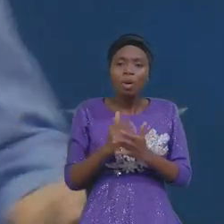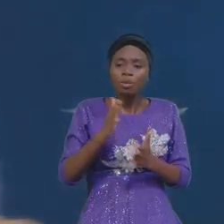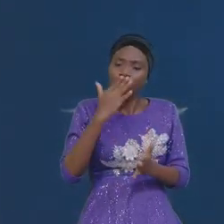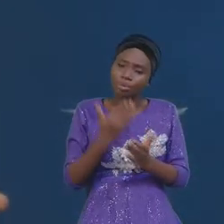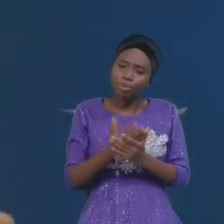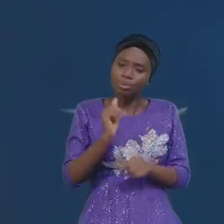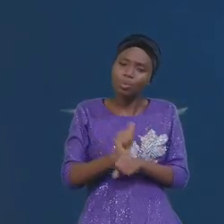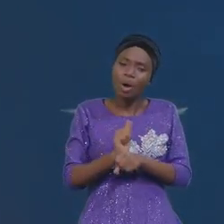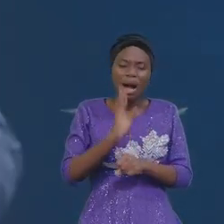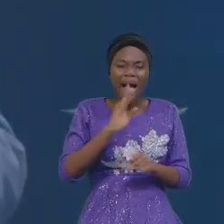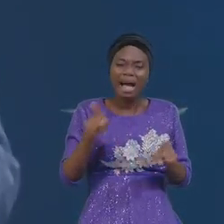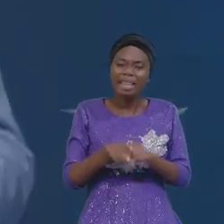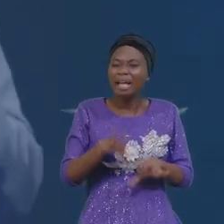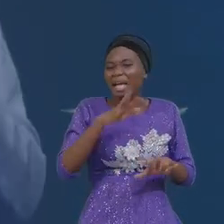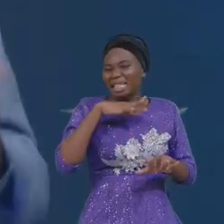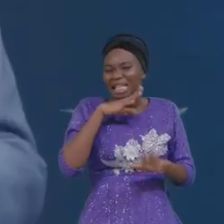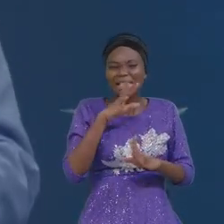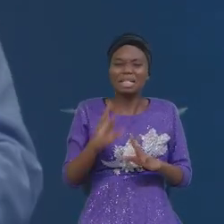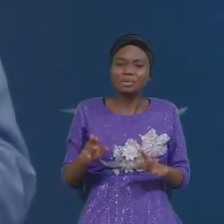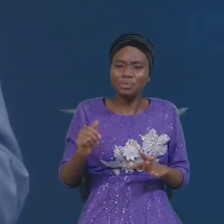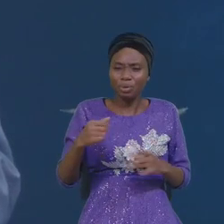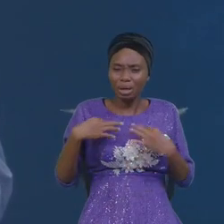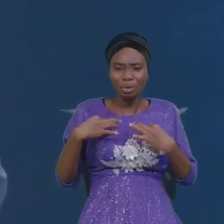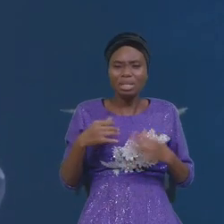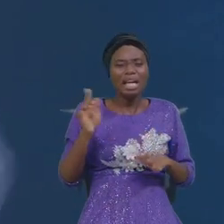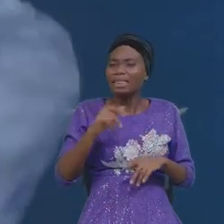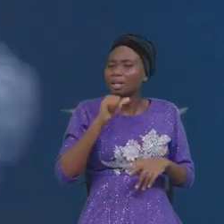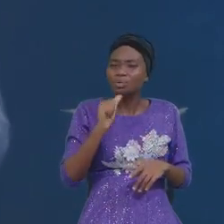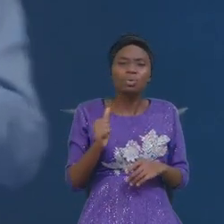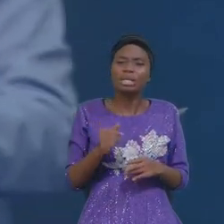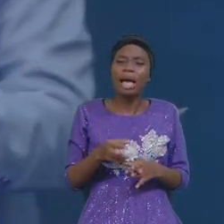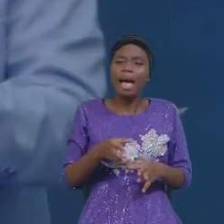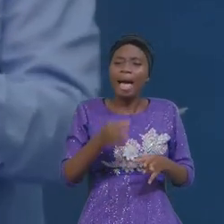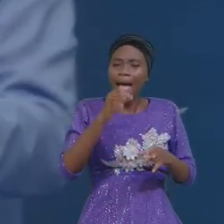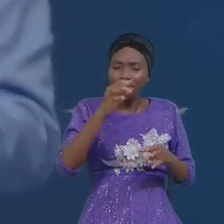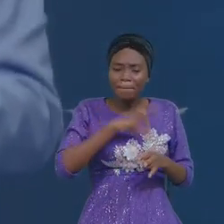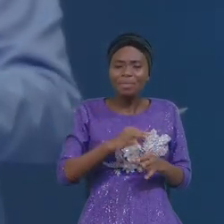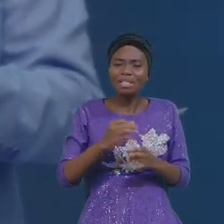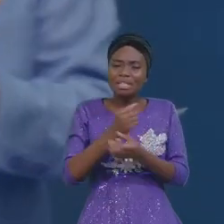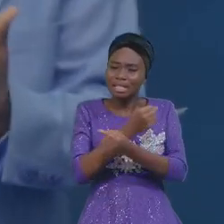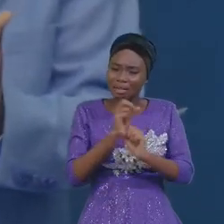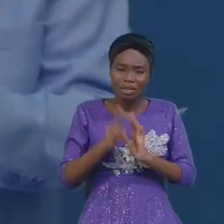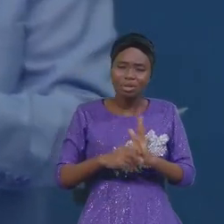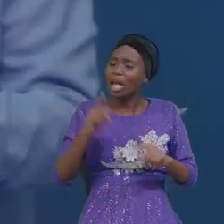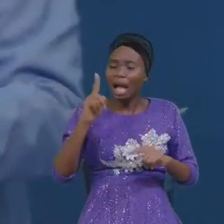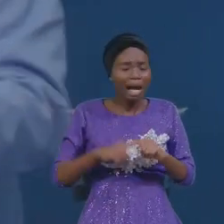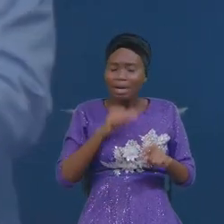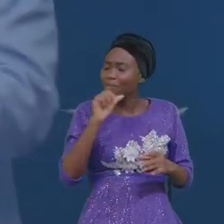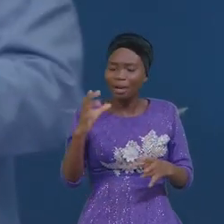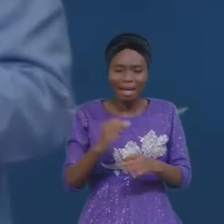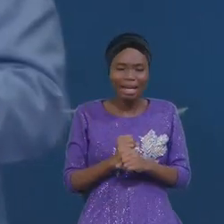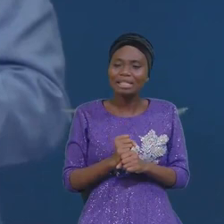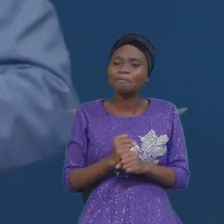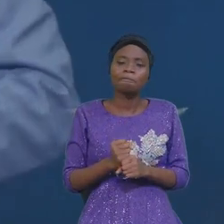fill their hearts. They will not merit salvation. They will not acquire salvation. They will